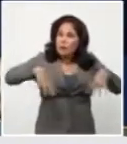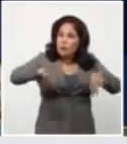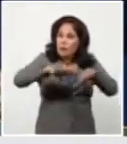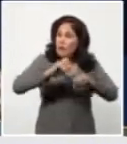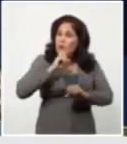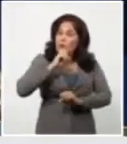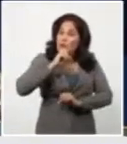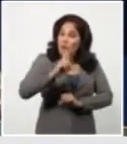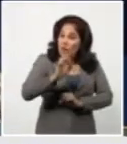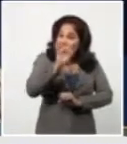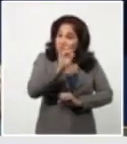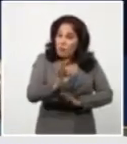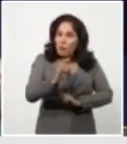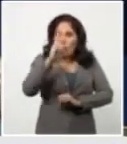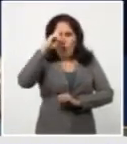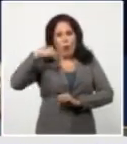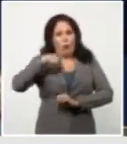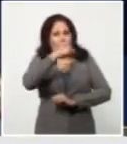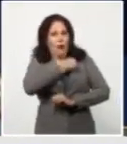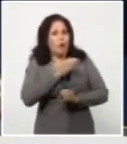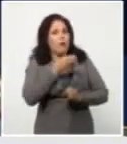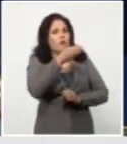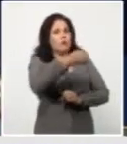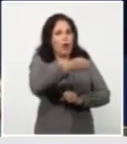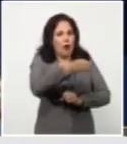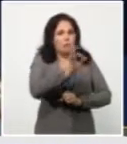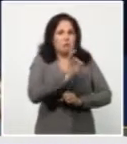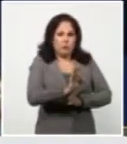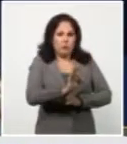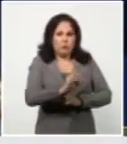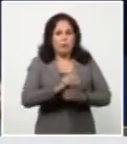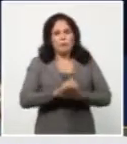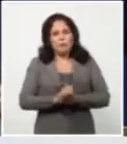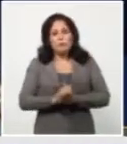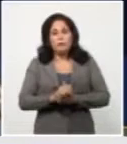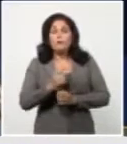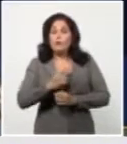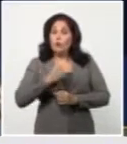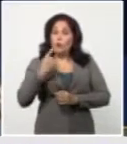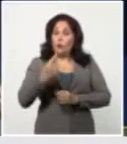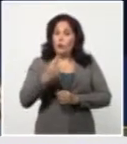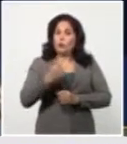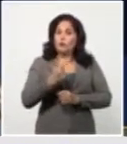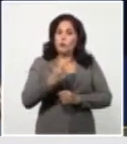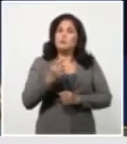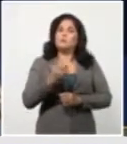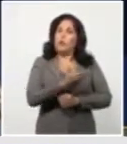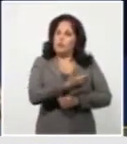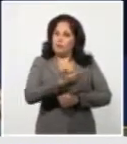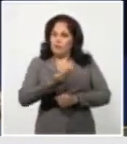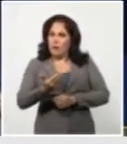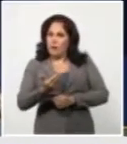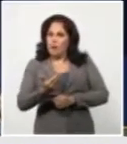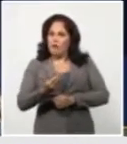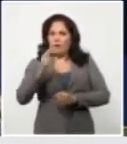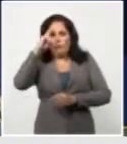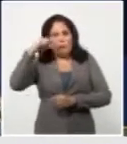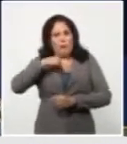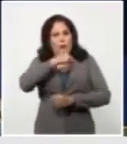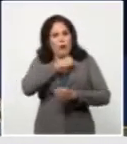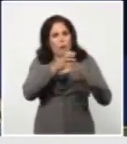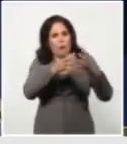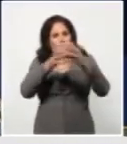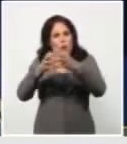which was one of the most COVID-19 stricken regions of Italy. And we welcome